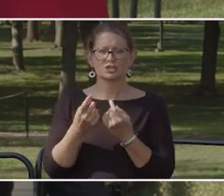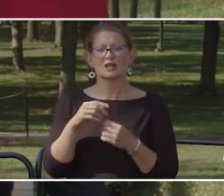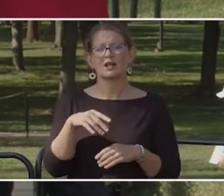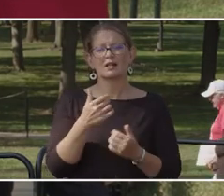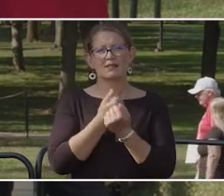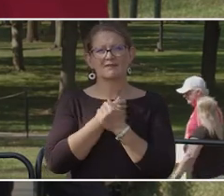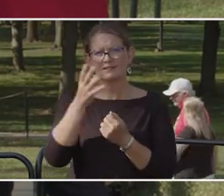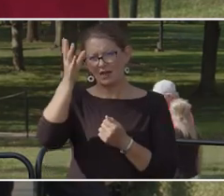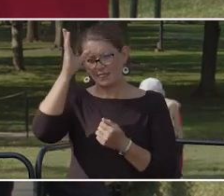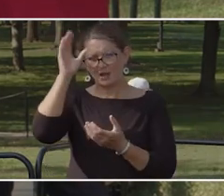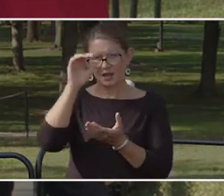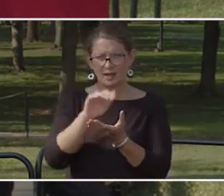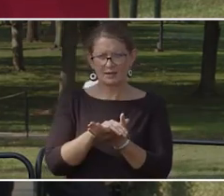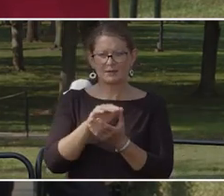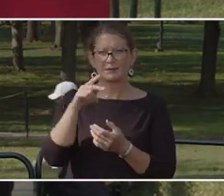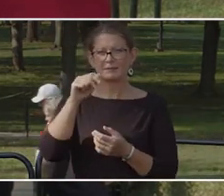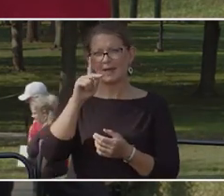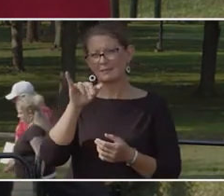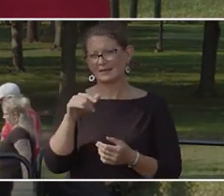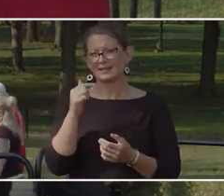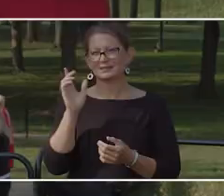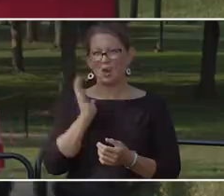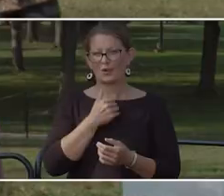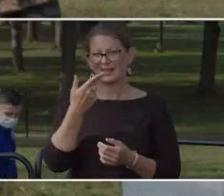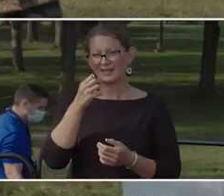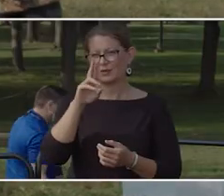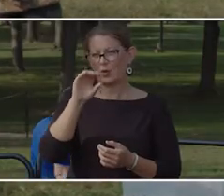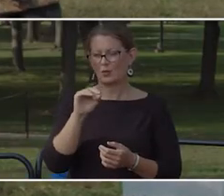husband, pappy, and he was our hero. We love and miss you.